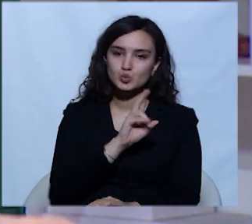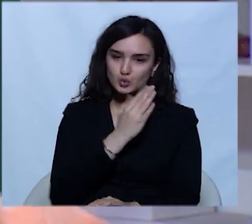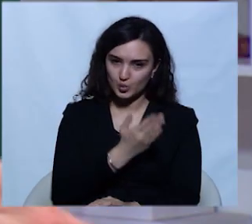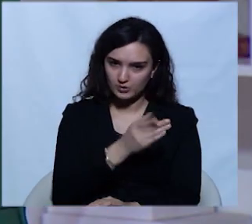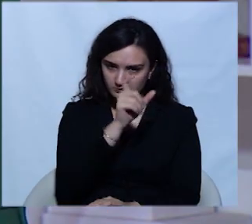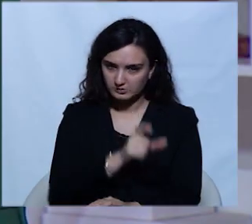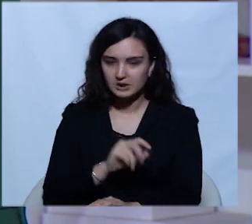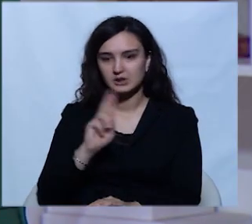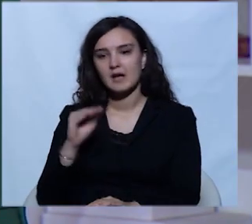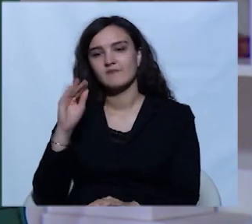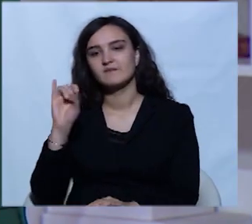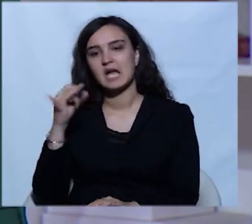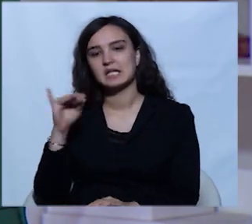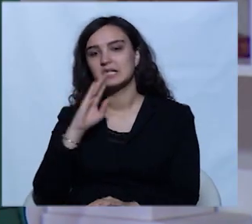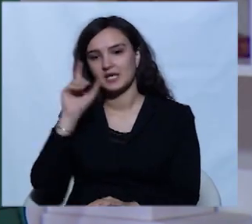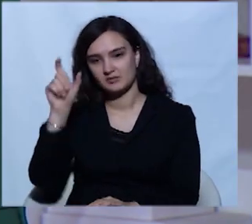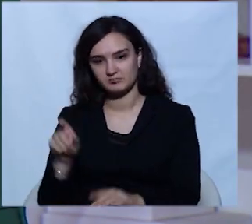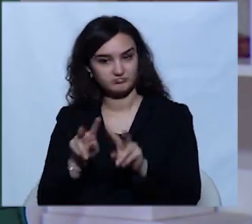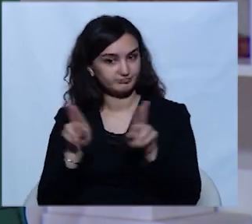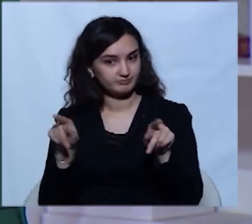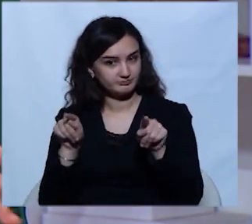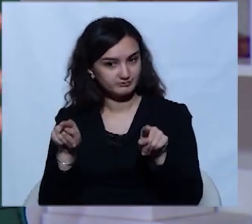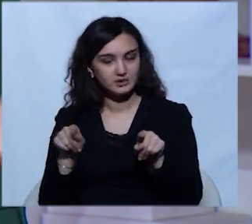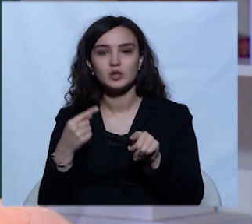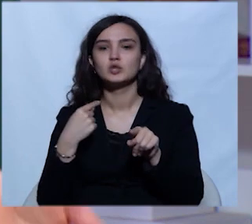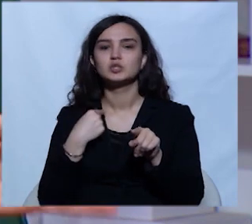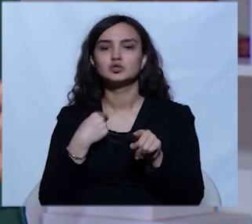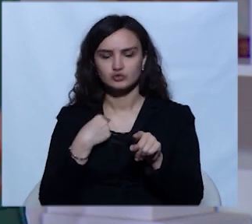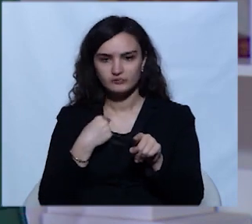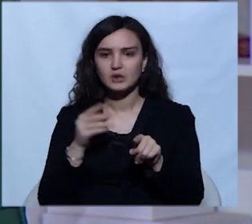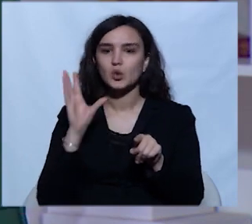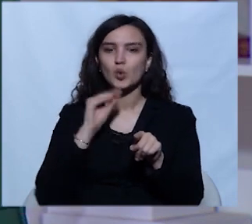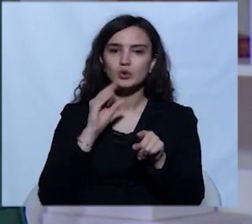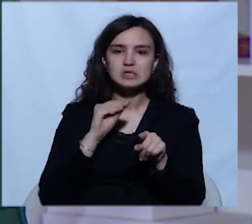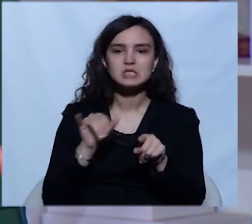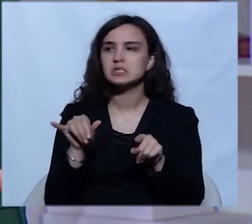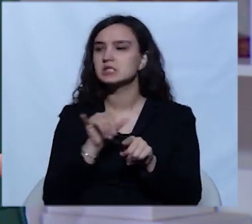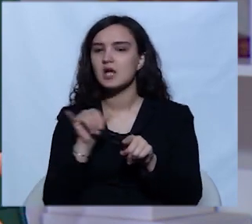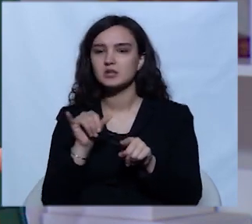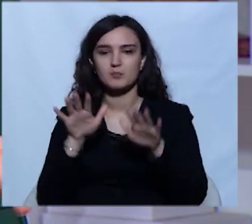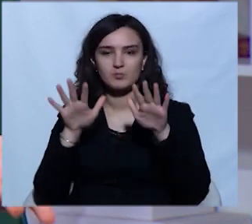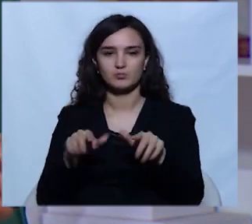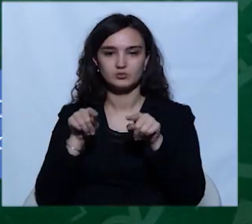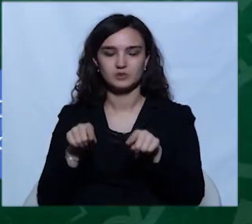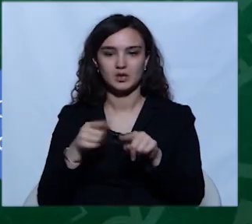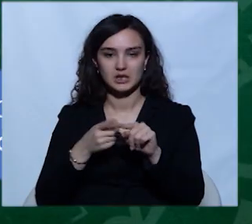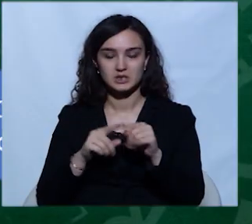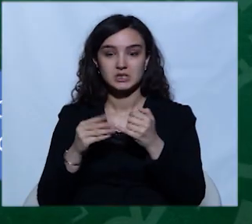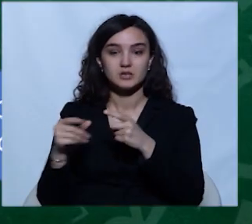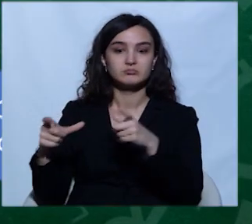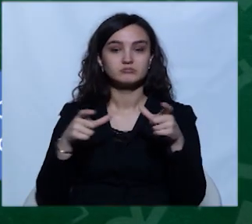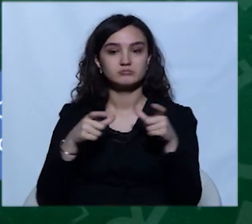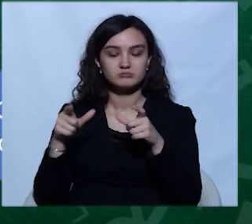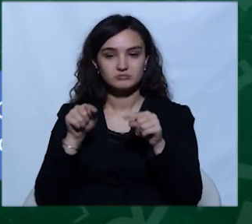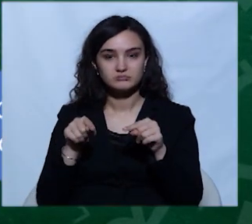course, and Friday. Then we looked at when and where, the setting, on a deserted island